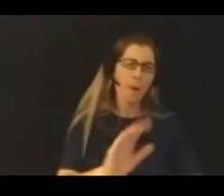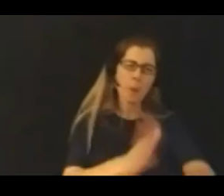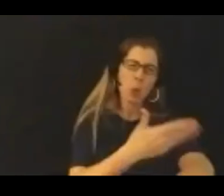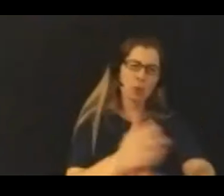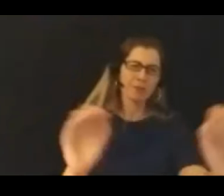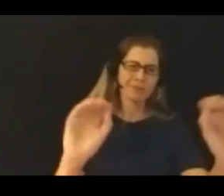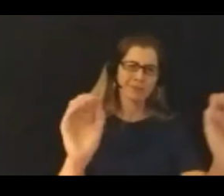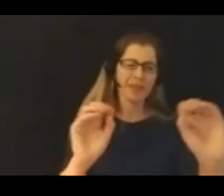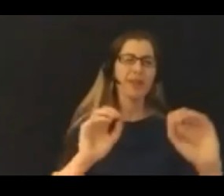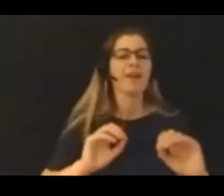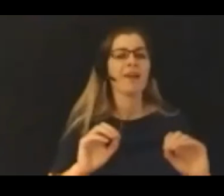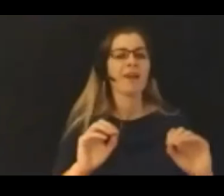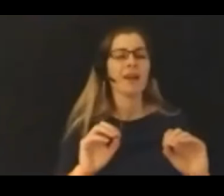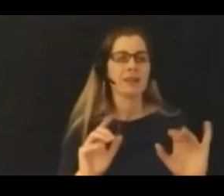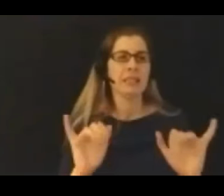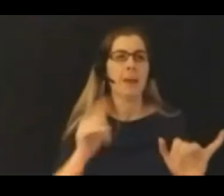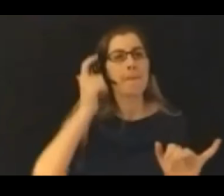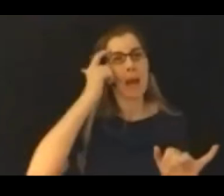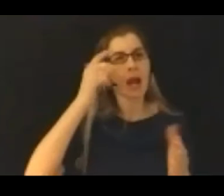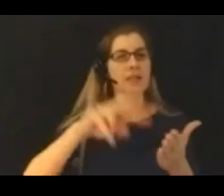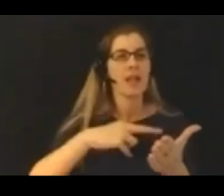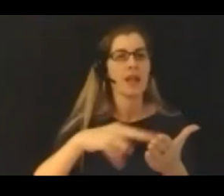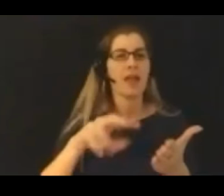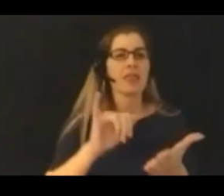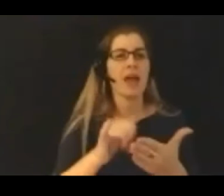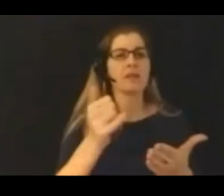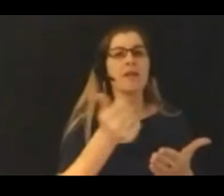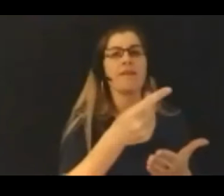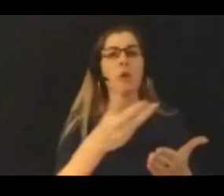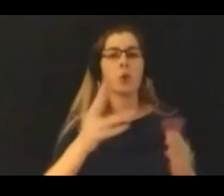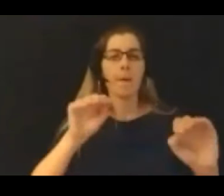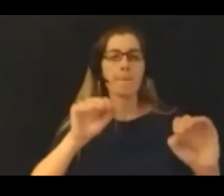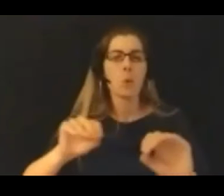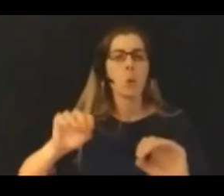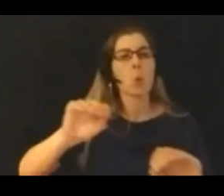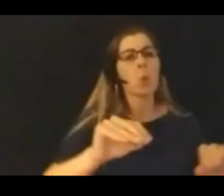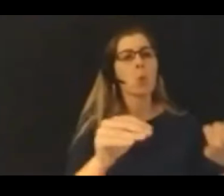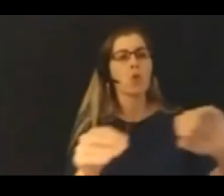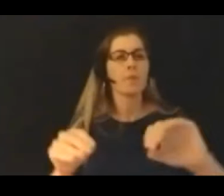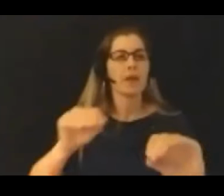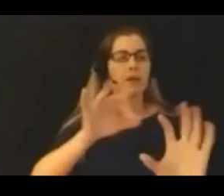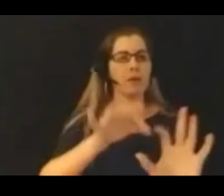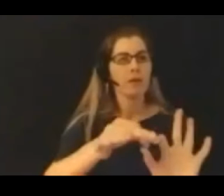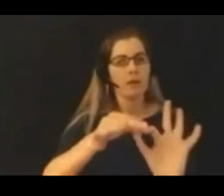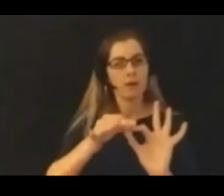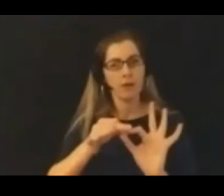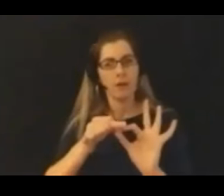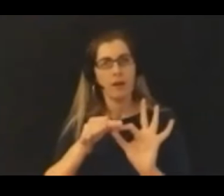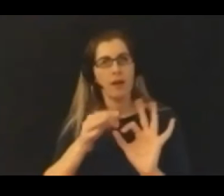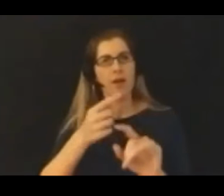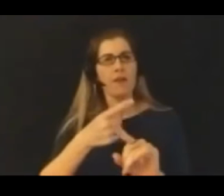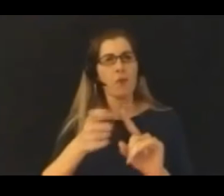that for this, but basically the brain dance is a series of movement patterns that are based on the